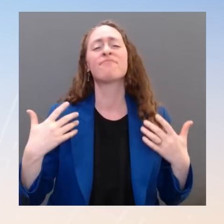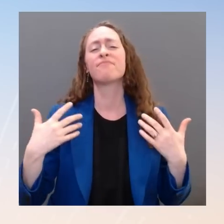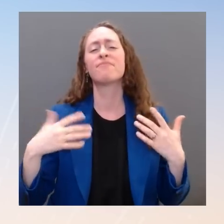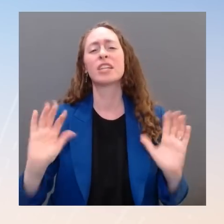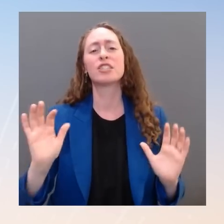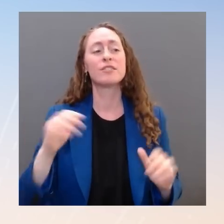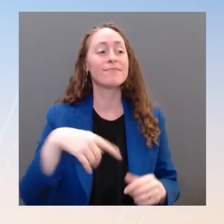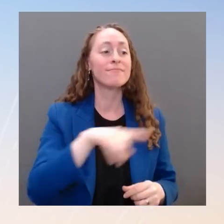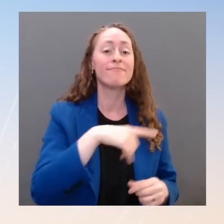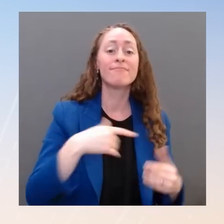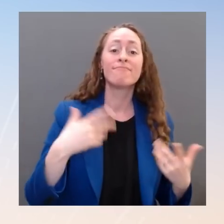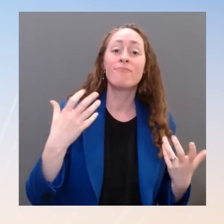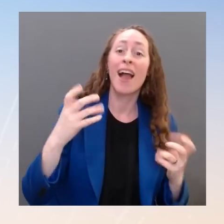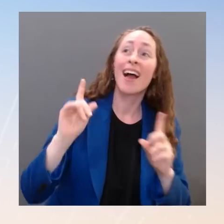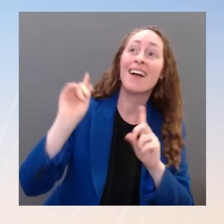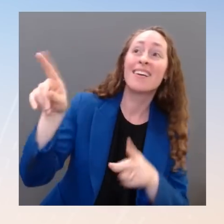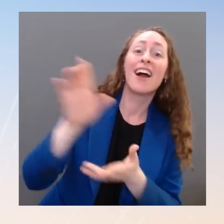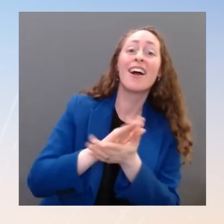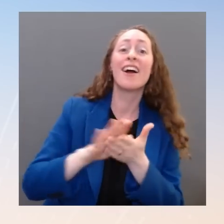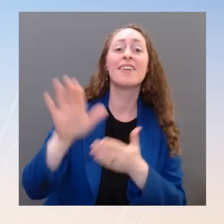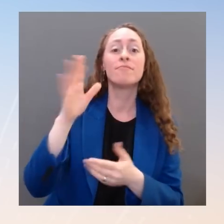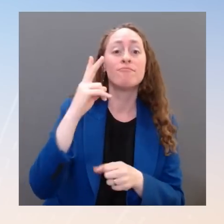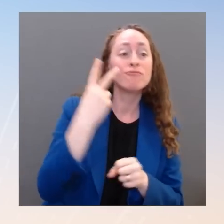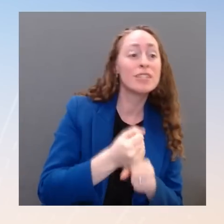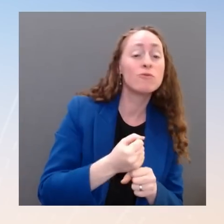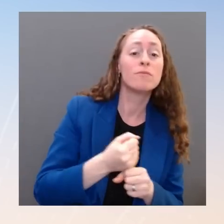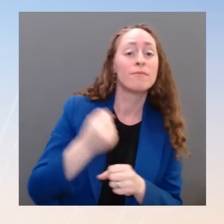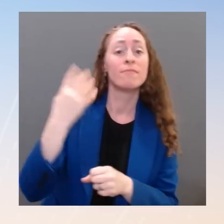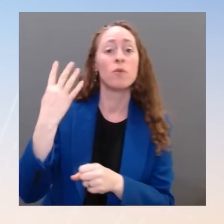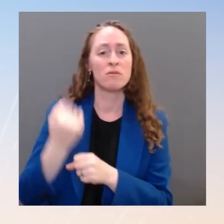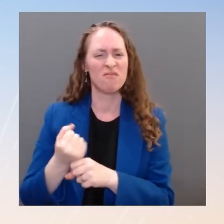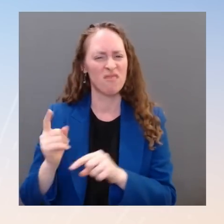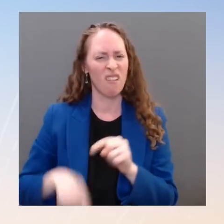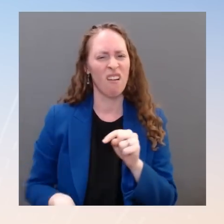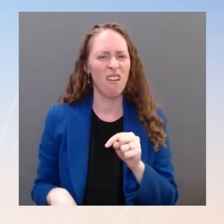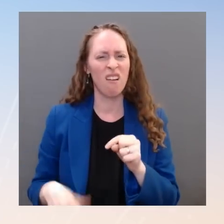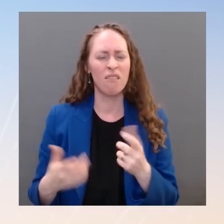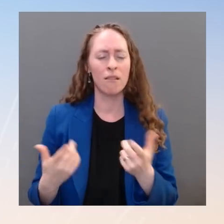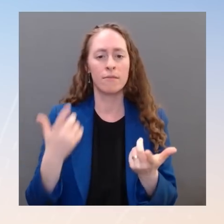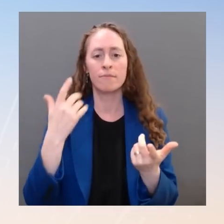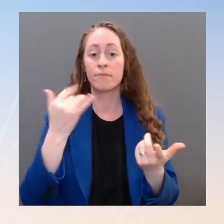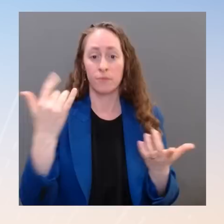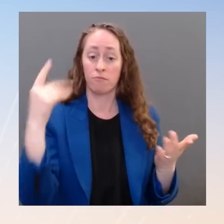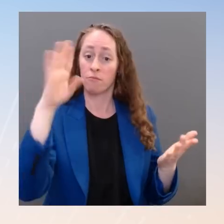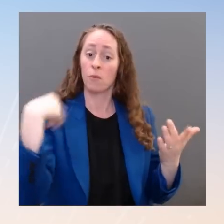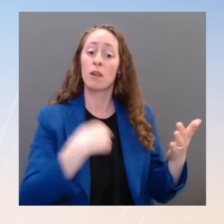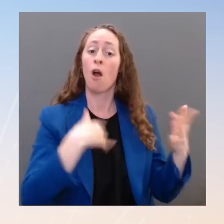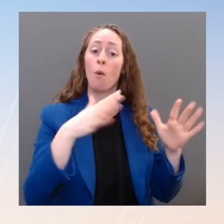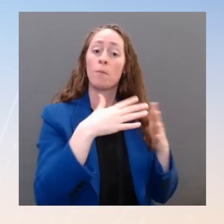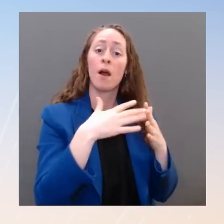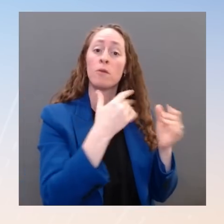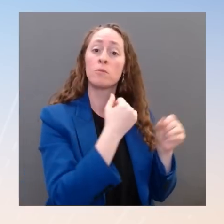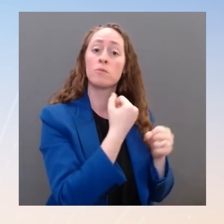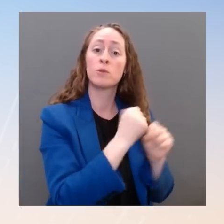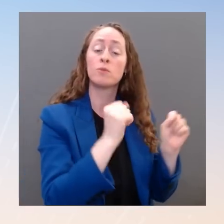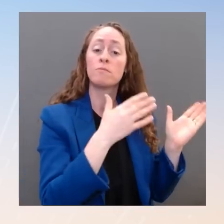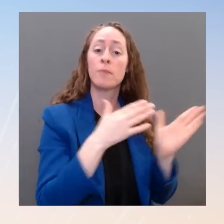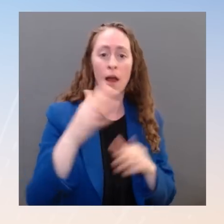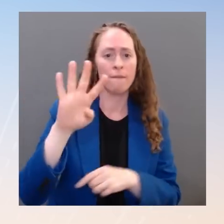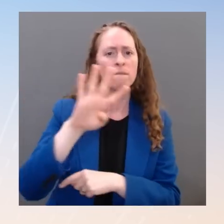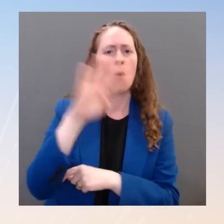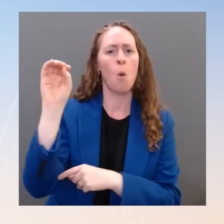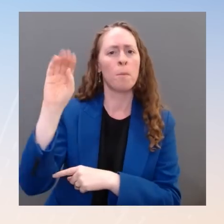cost of college. The American Rescue Plan provided nearly $40 billion in higher education relief for colleges and universities, much